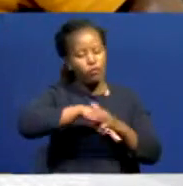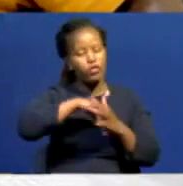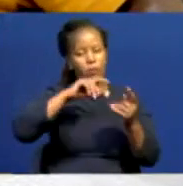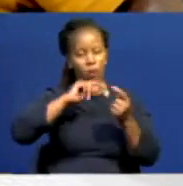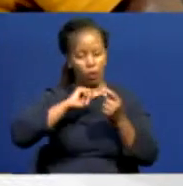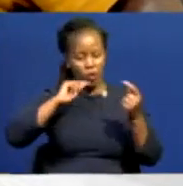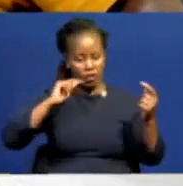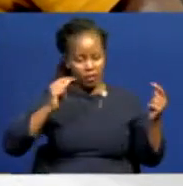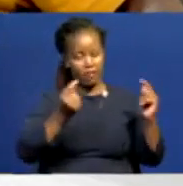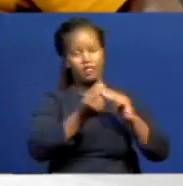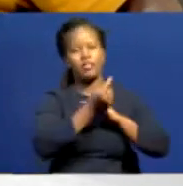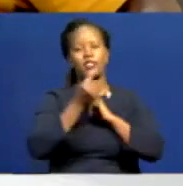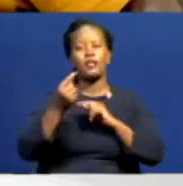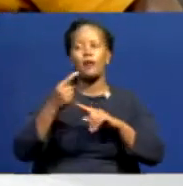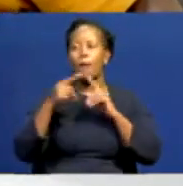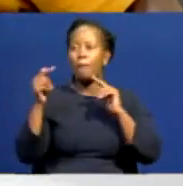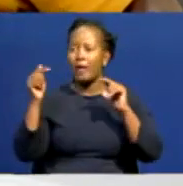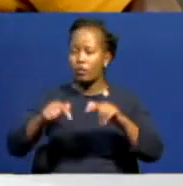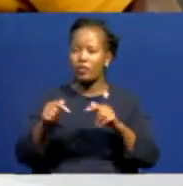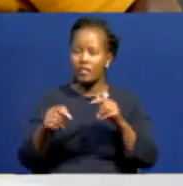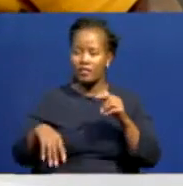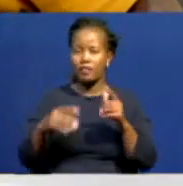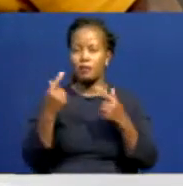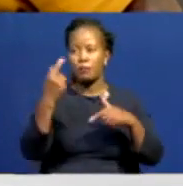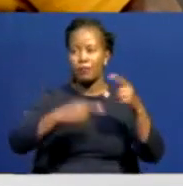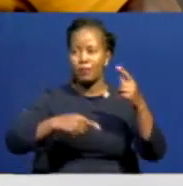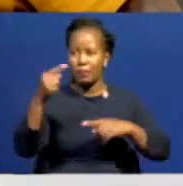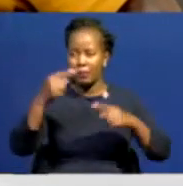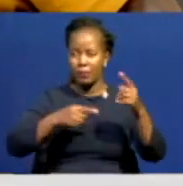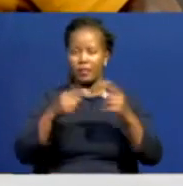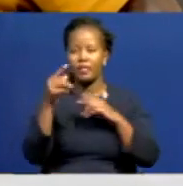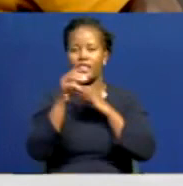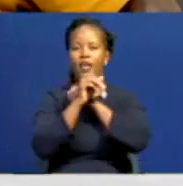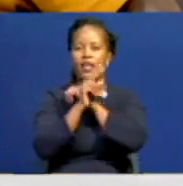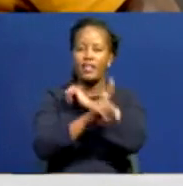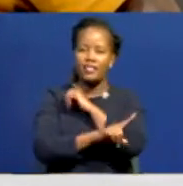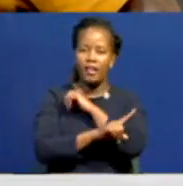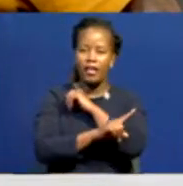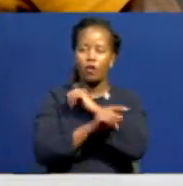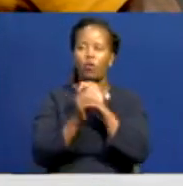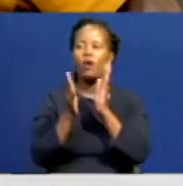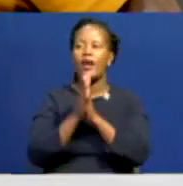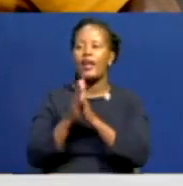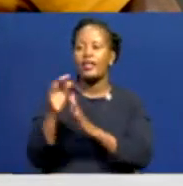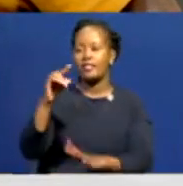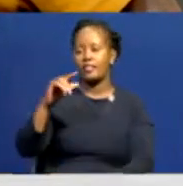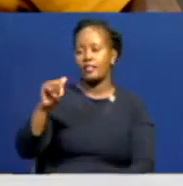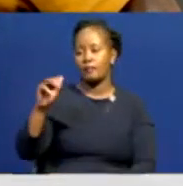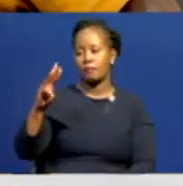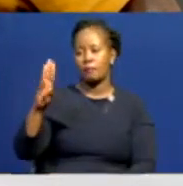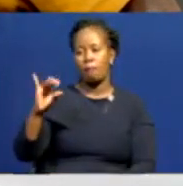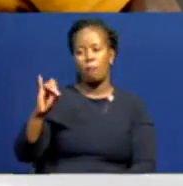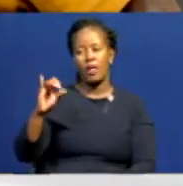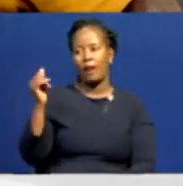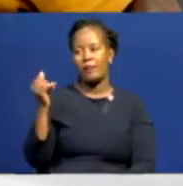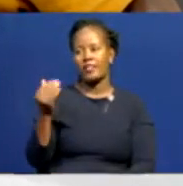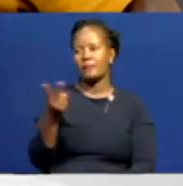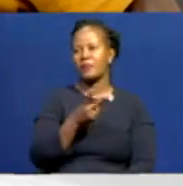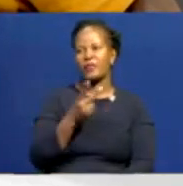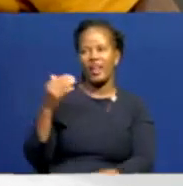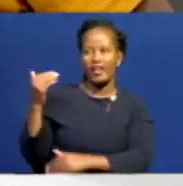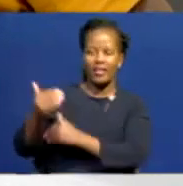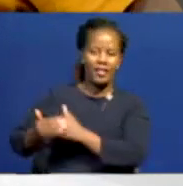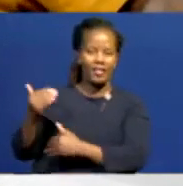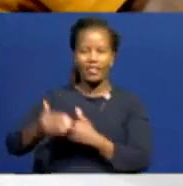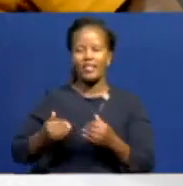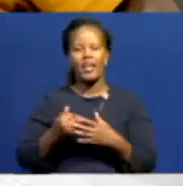fixtures, very tricky fixtures. I start with Senegal versus Gambia. This is a game that, these are neighbors. Mm-hmm. And there are no clear favorites here.